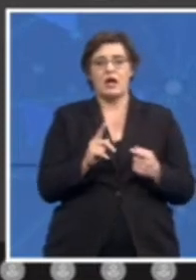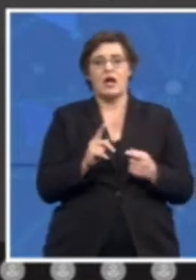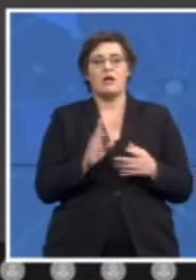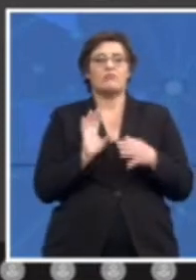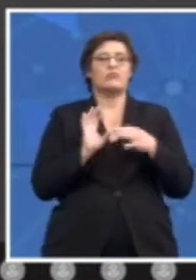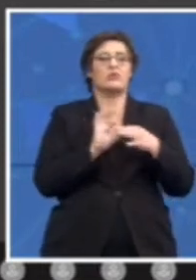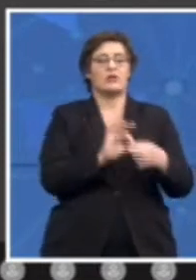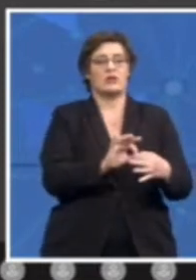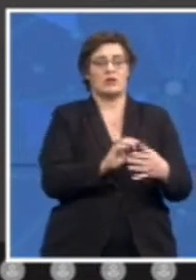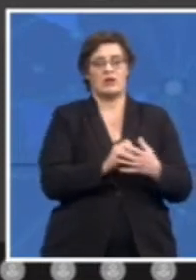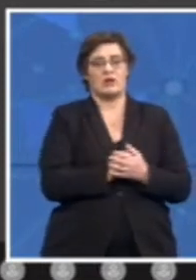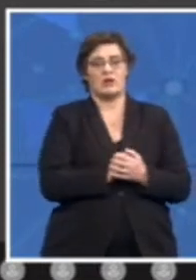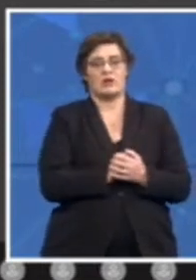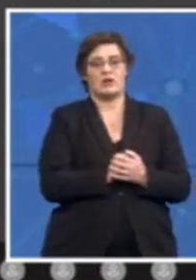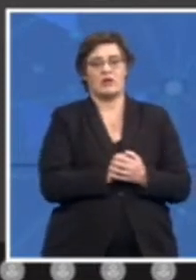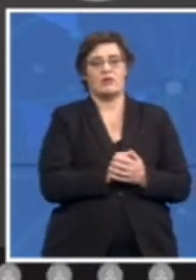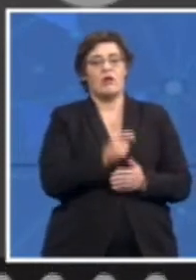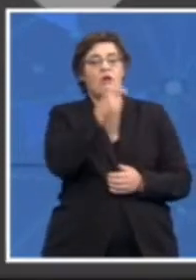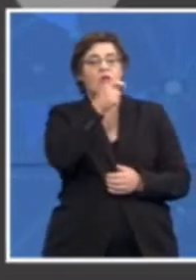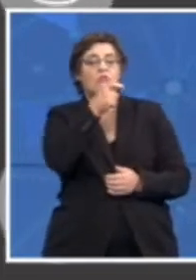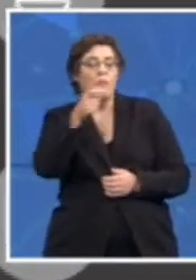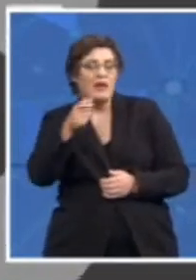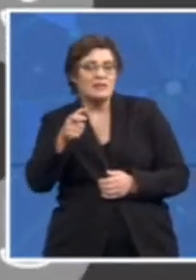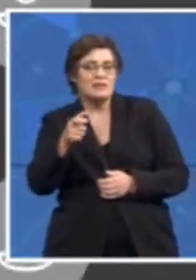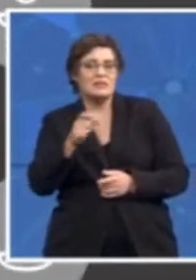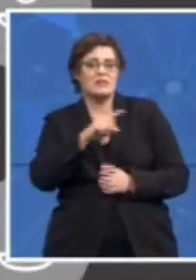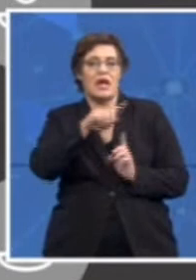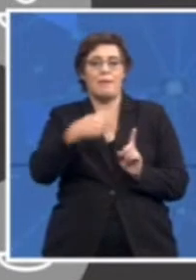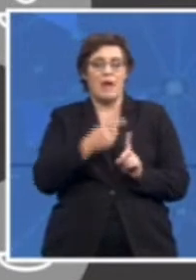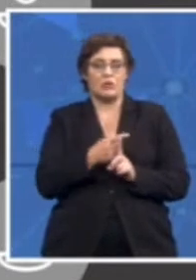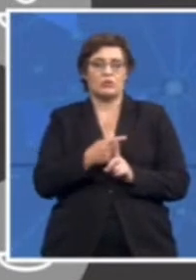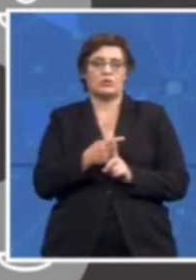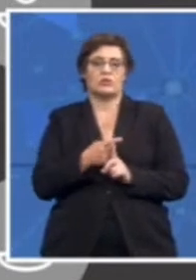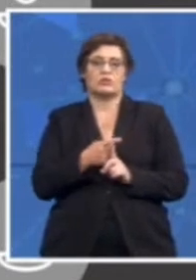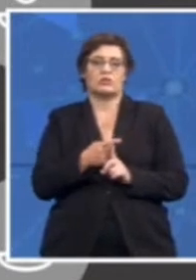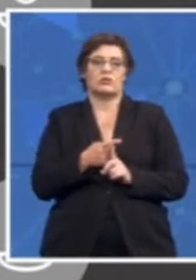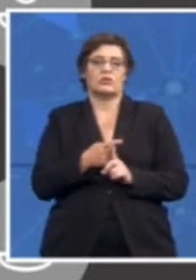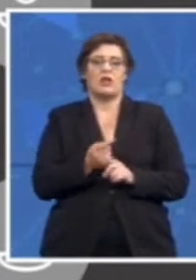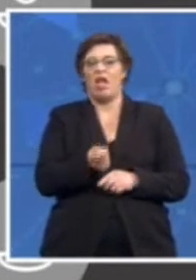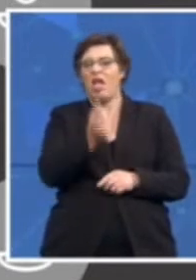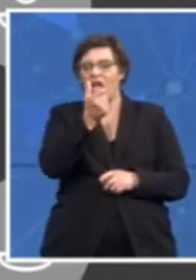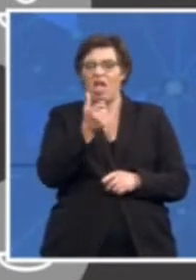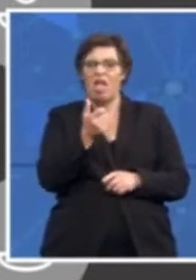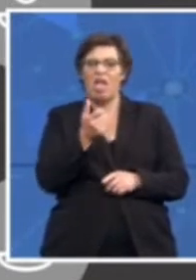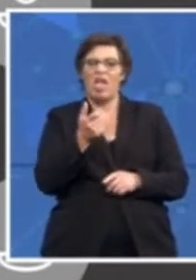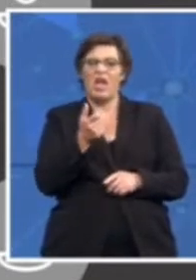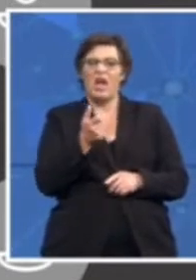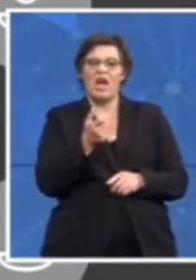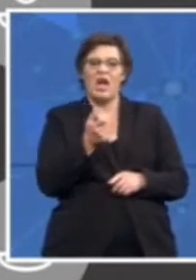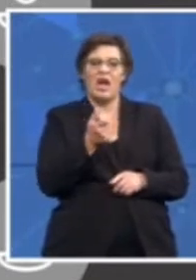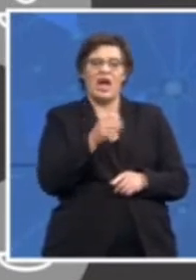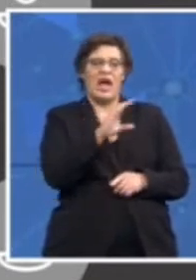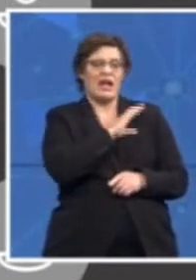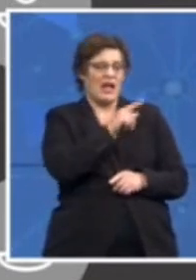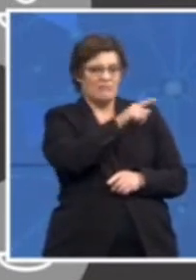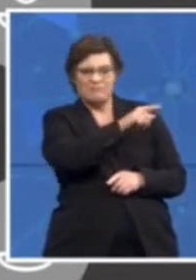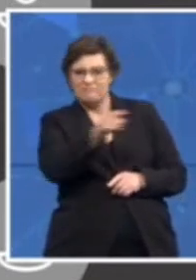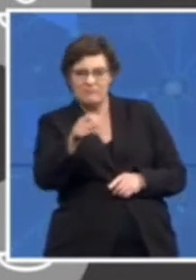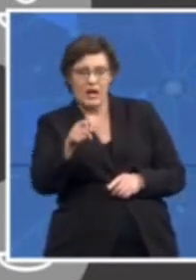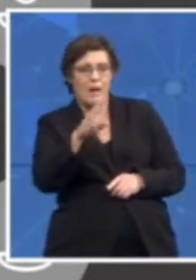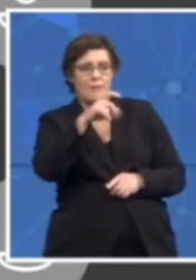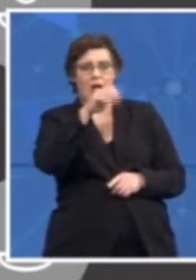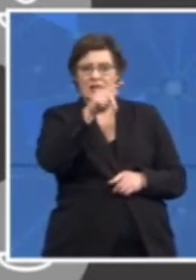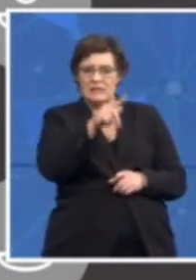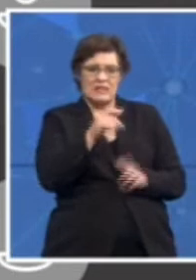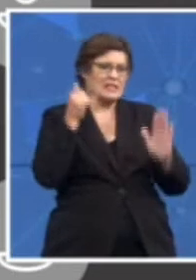made about sabotage, petty sabotage at some of the plants. And I just wondered whether you can give